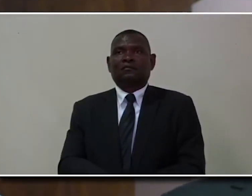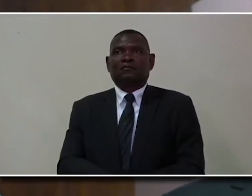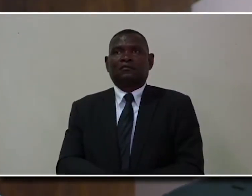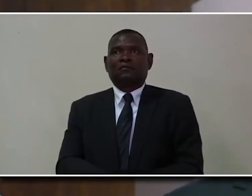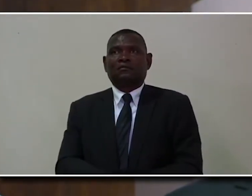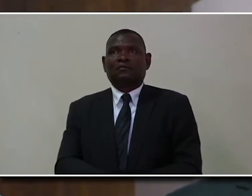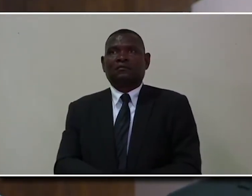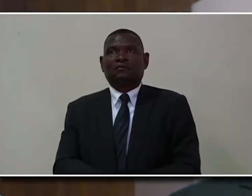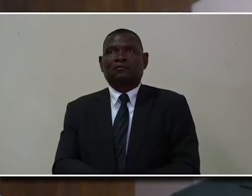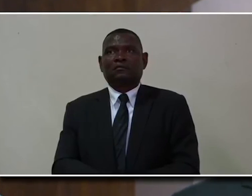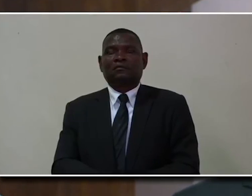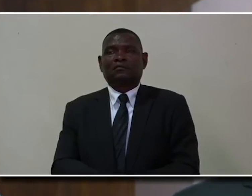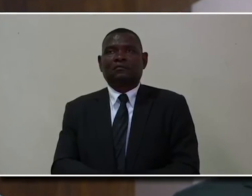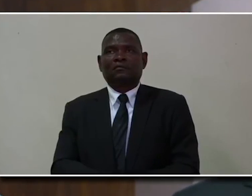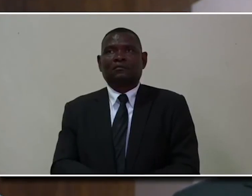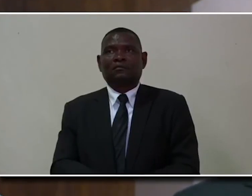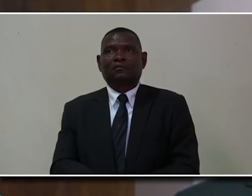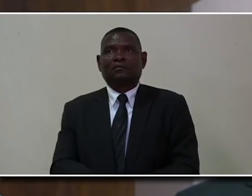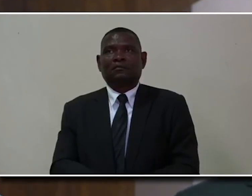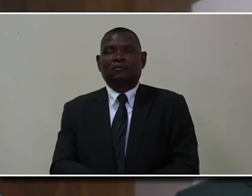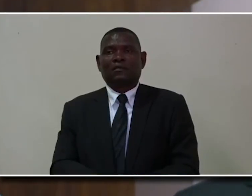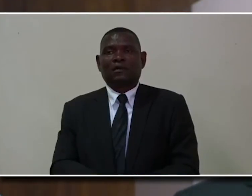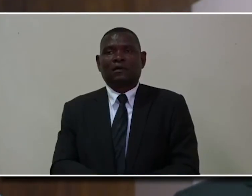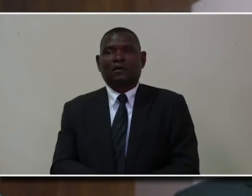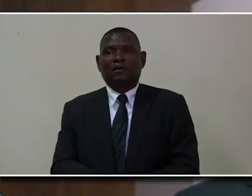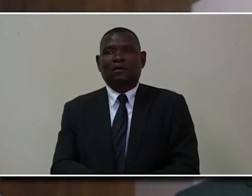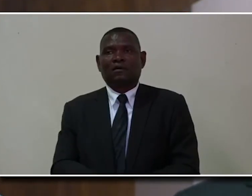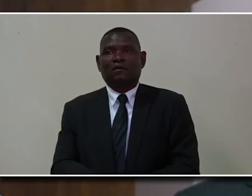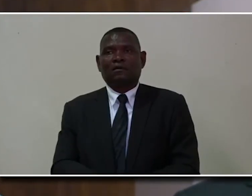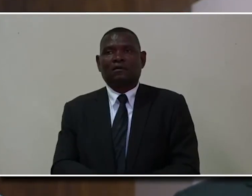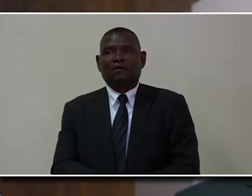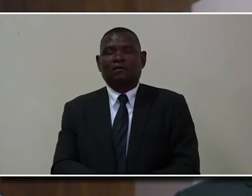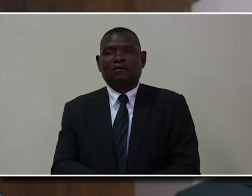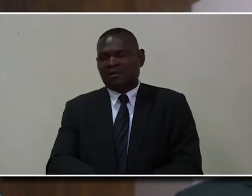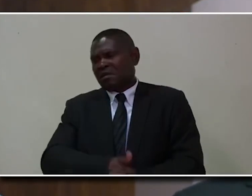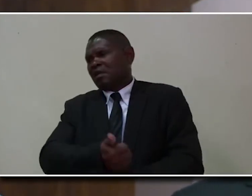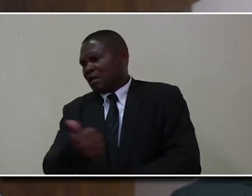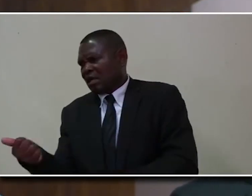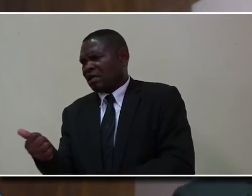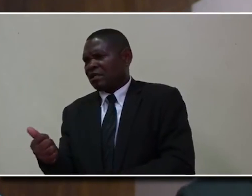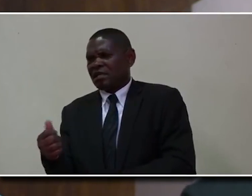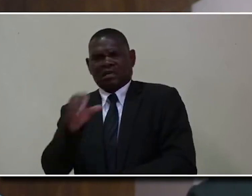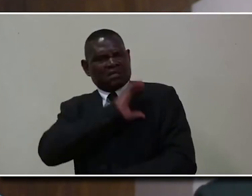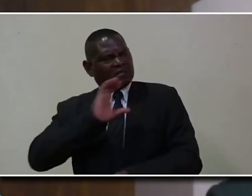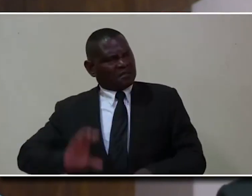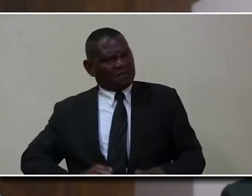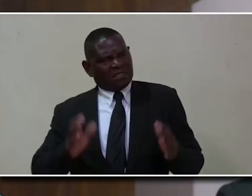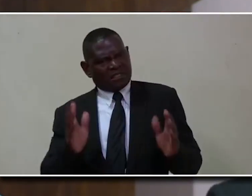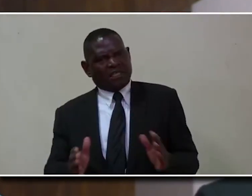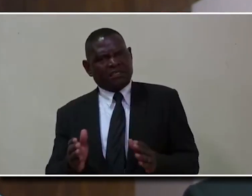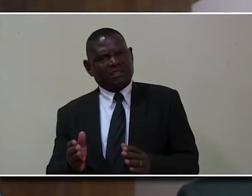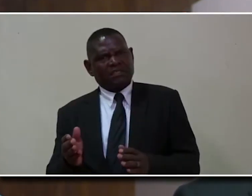of some Christians who were preaching false doctrine.